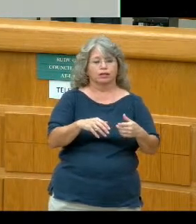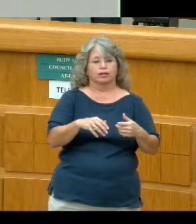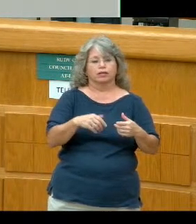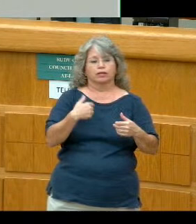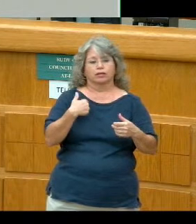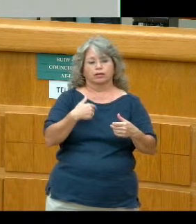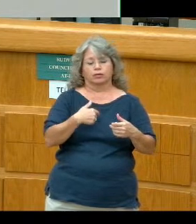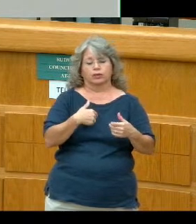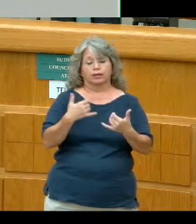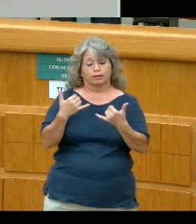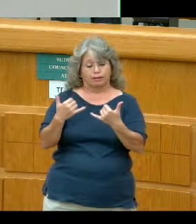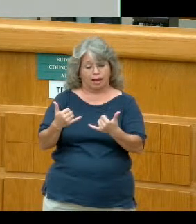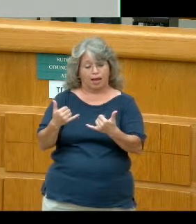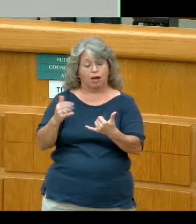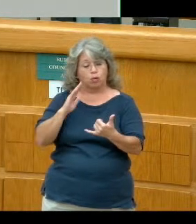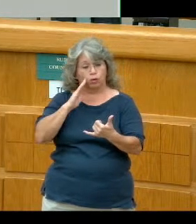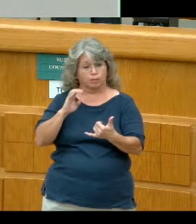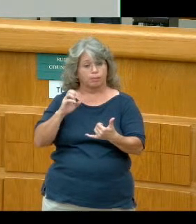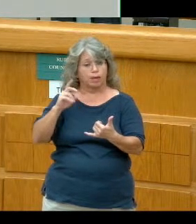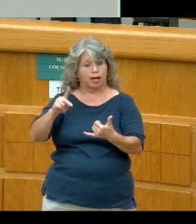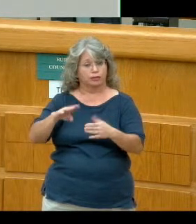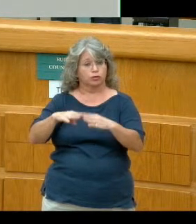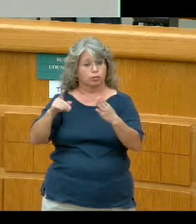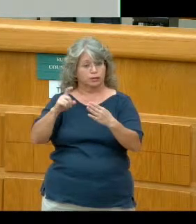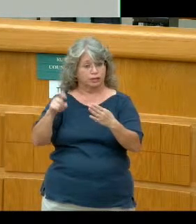and now we're going to Open Texas Phase 3 again.